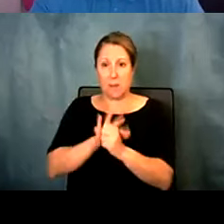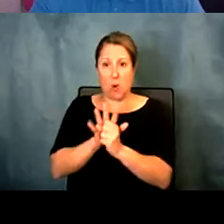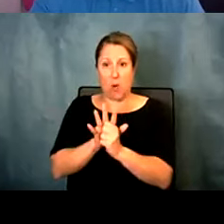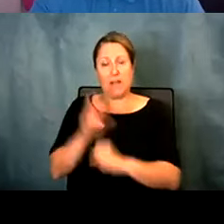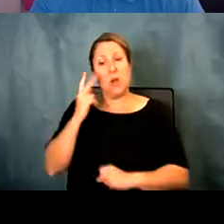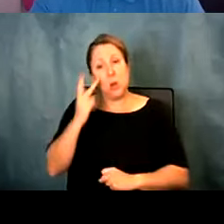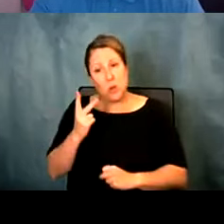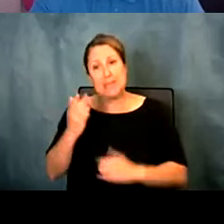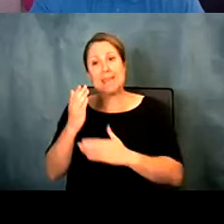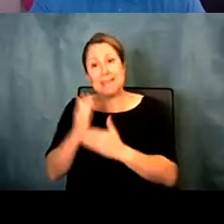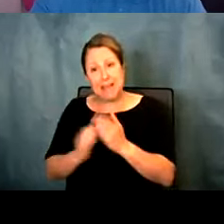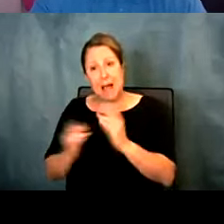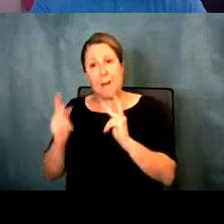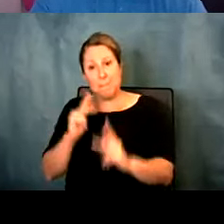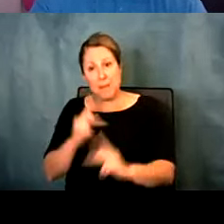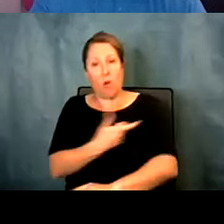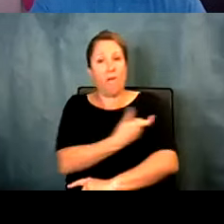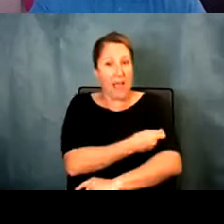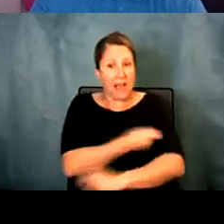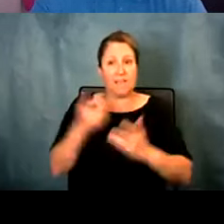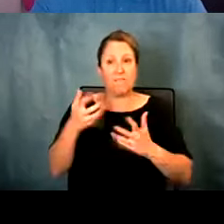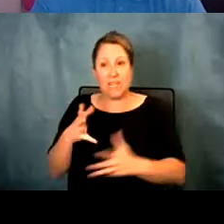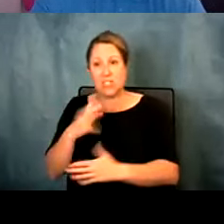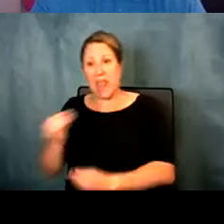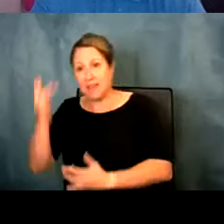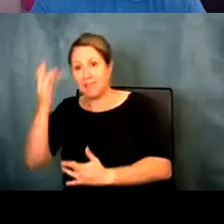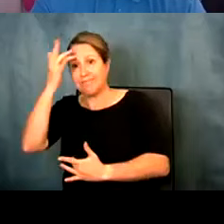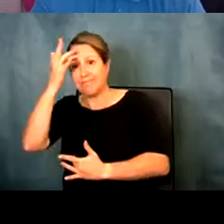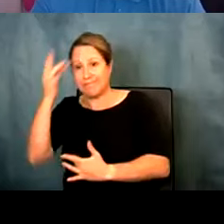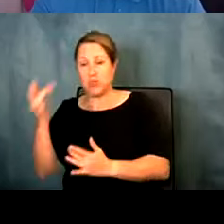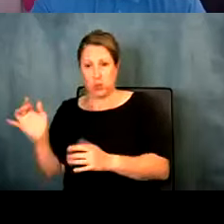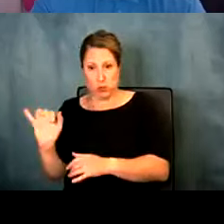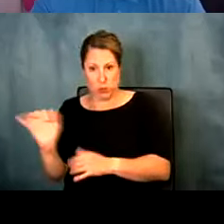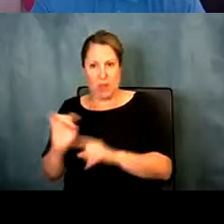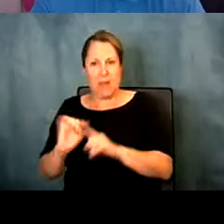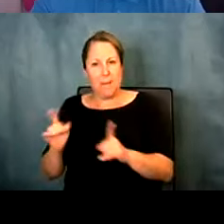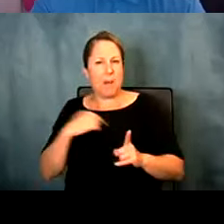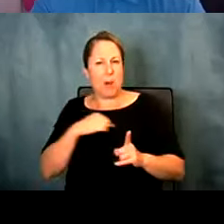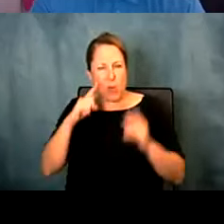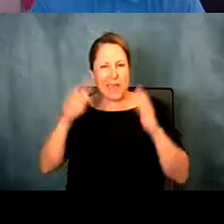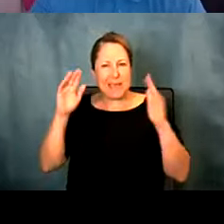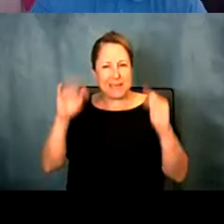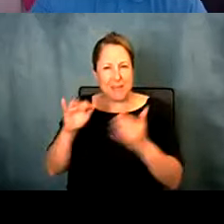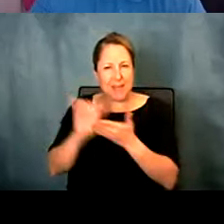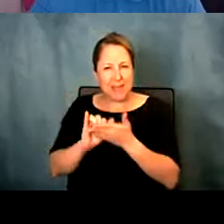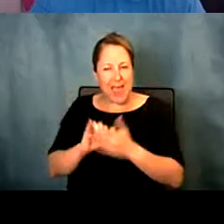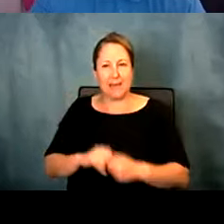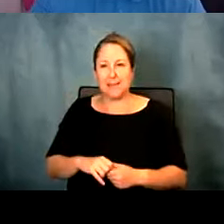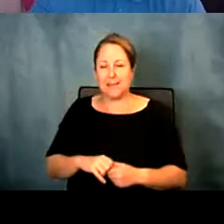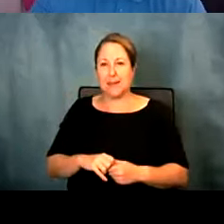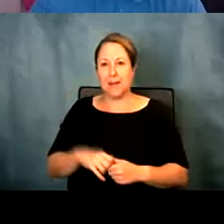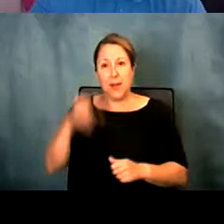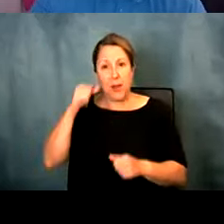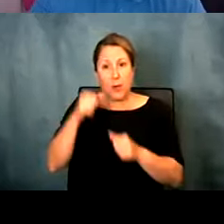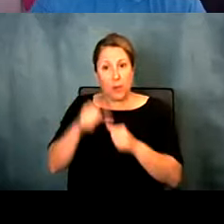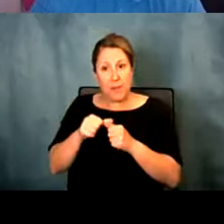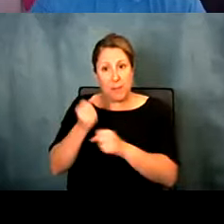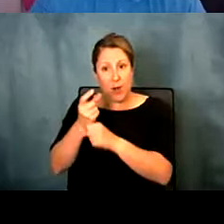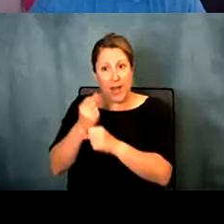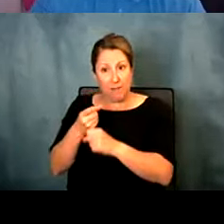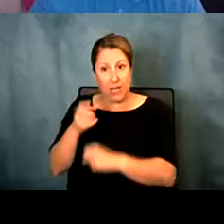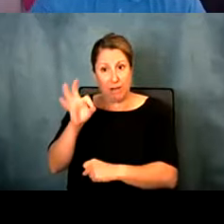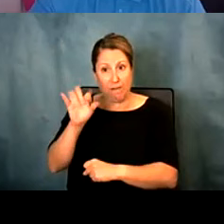that's truthfully expected, especially because I think people need to remember we get a flu vaccine every